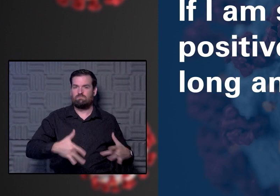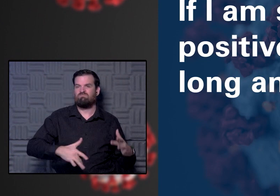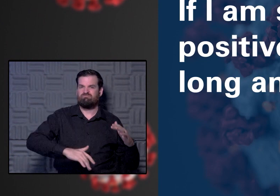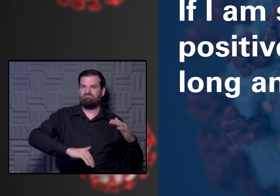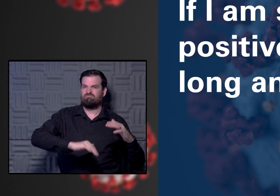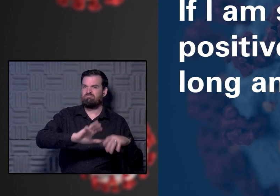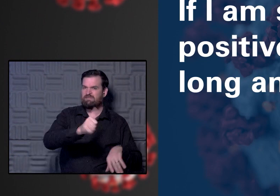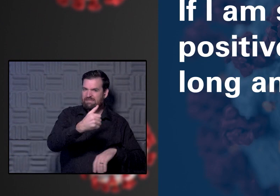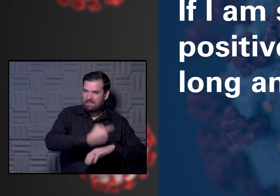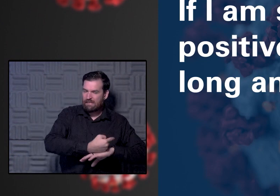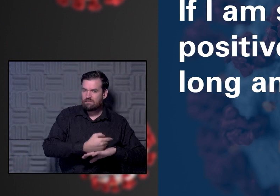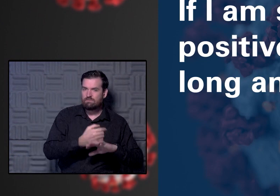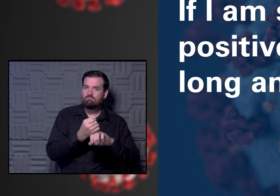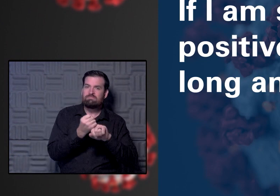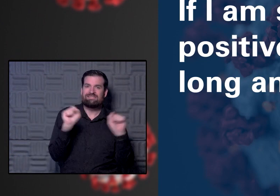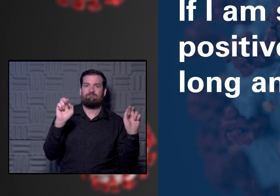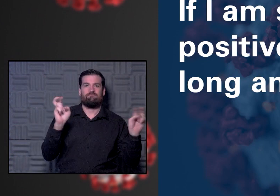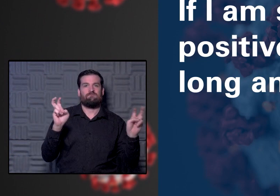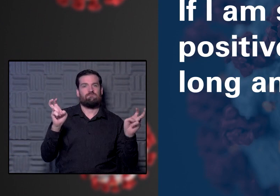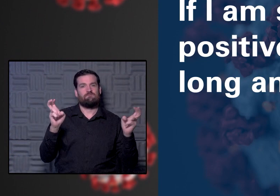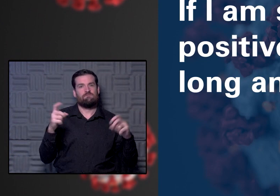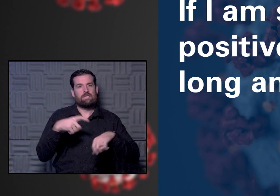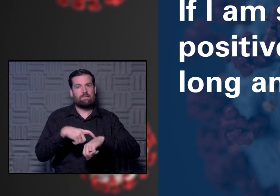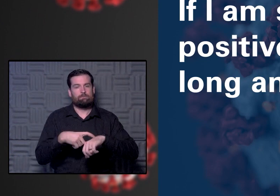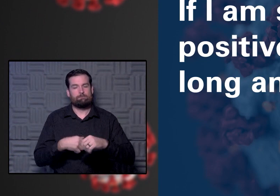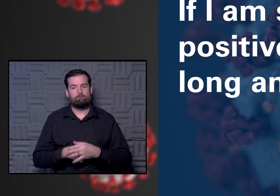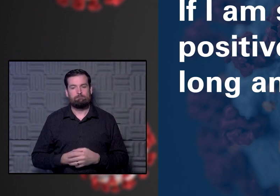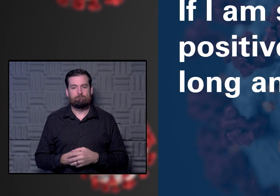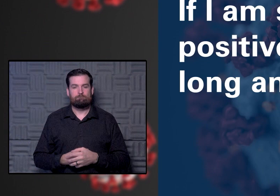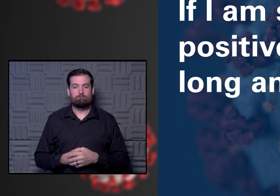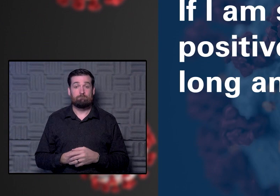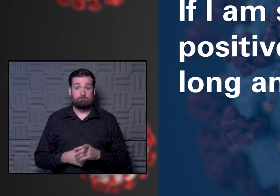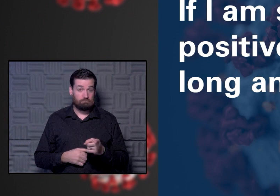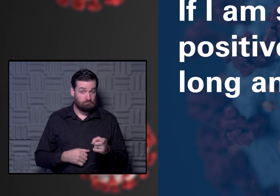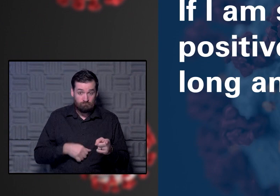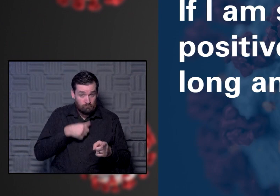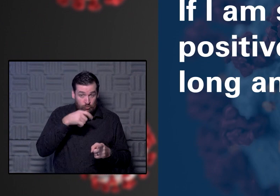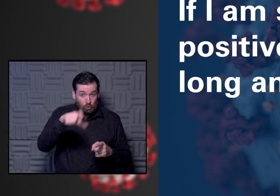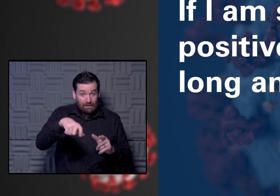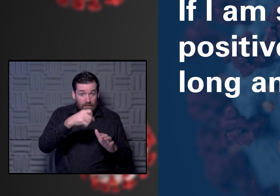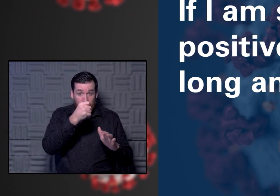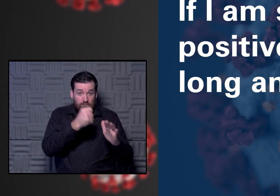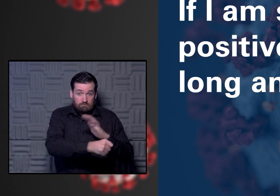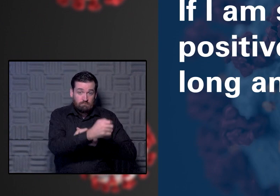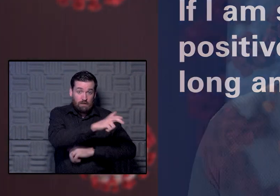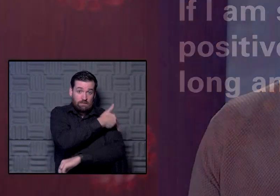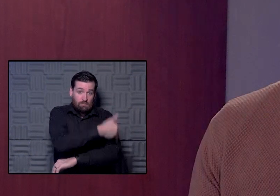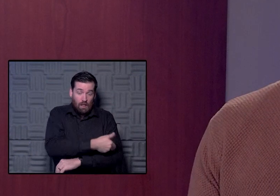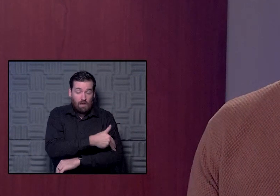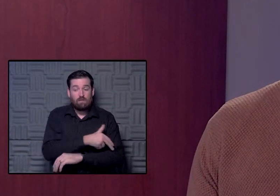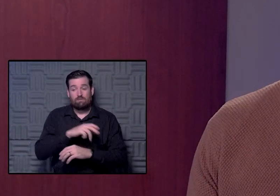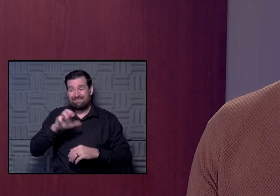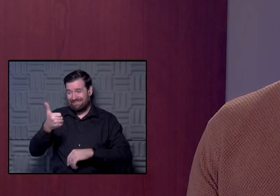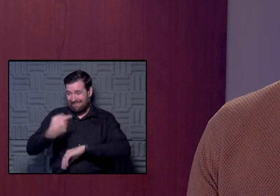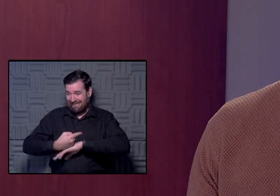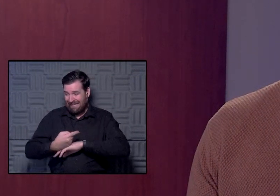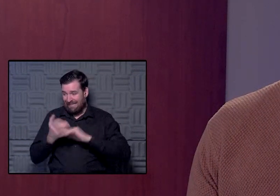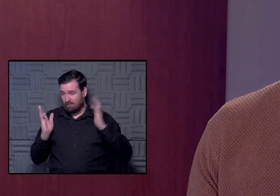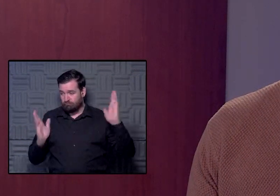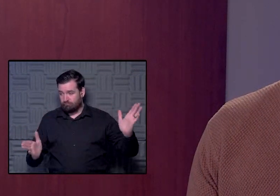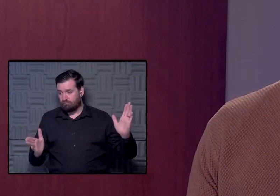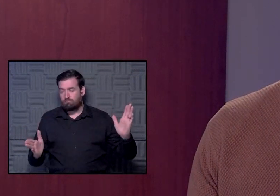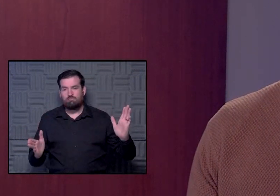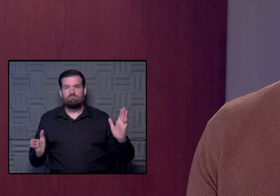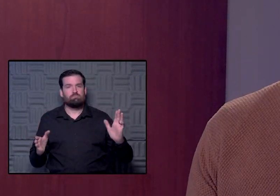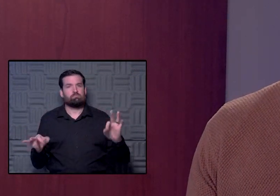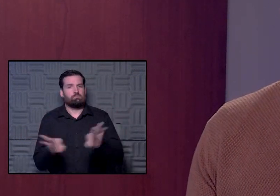a really safe time frame for that. So if you don't need to be hospitalized, that 10-day period is going to be